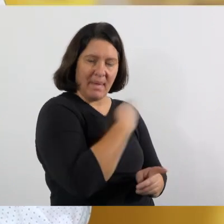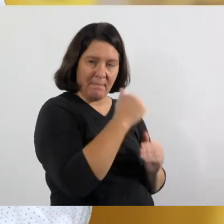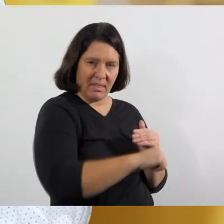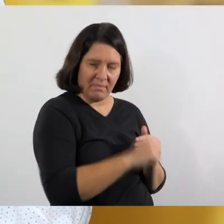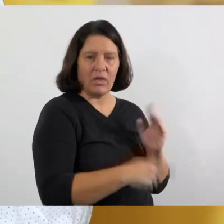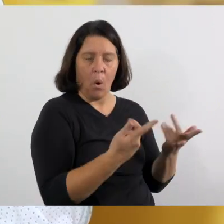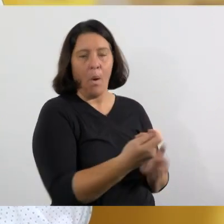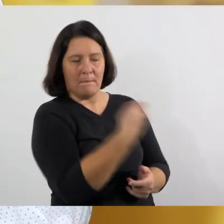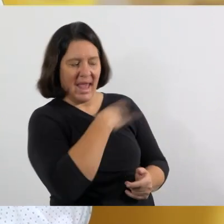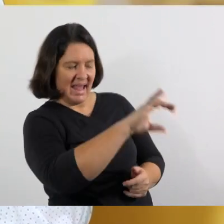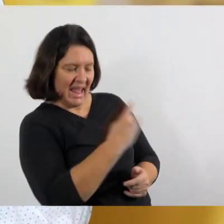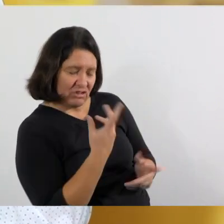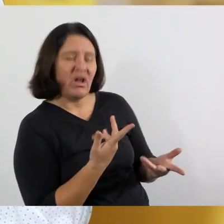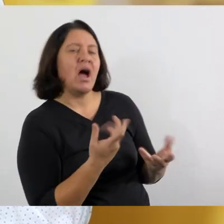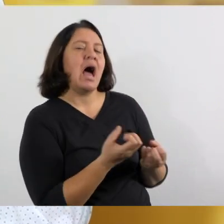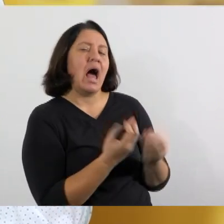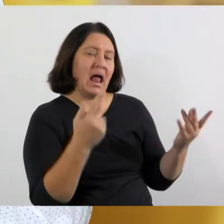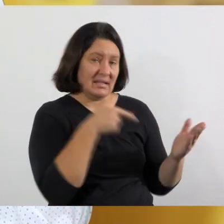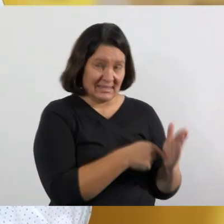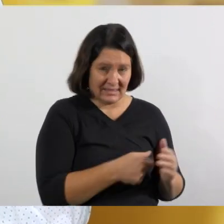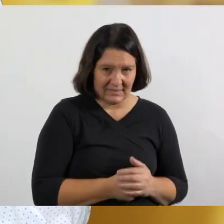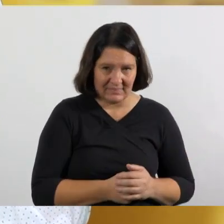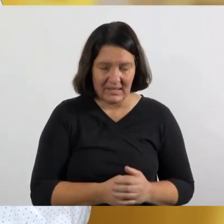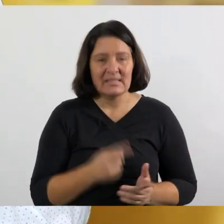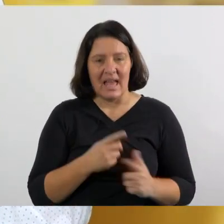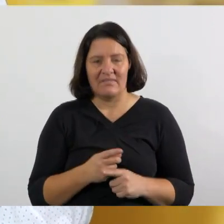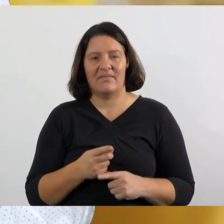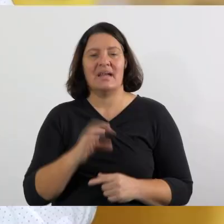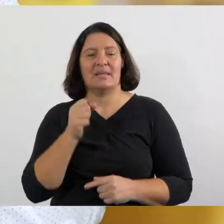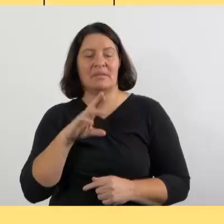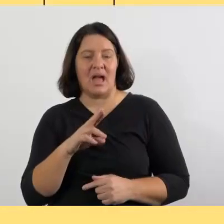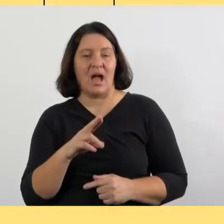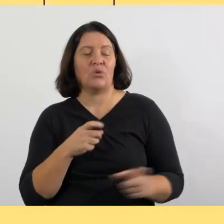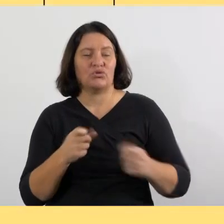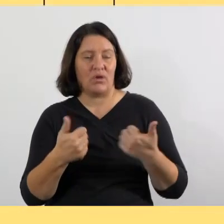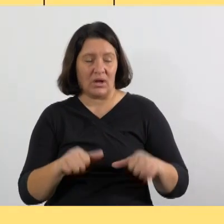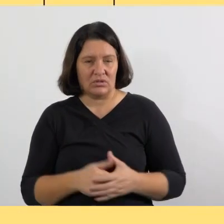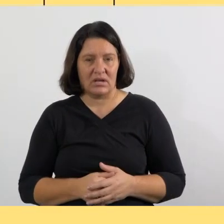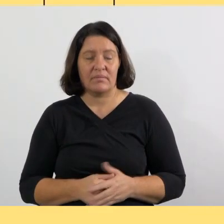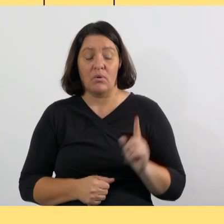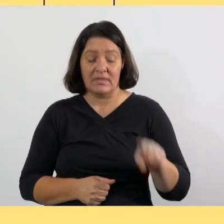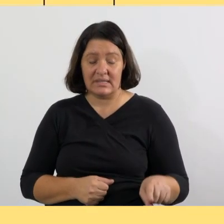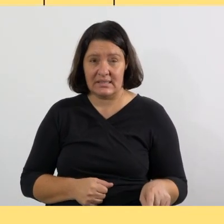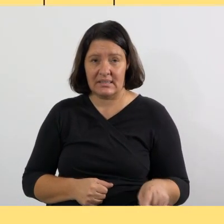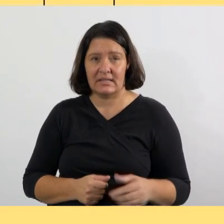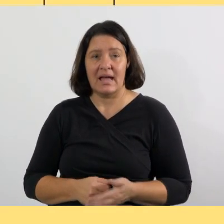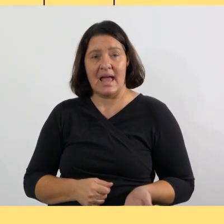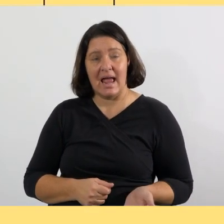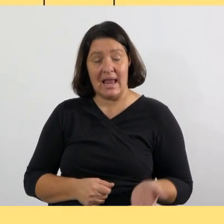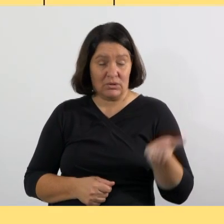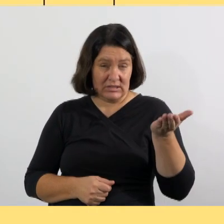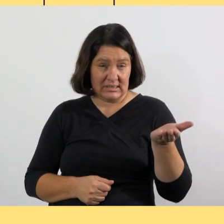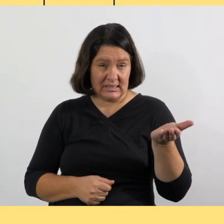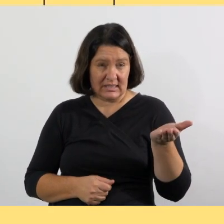our debtors. Here is the Debtors Control account. On the debit side, it increases. So you